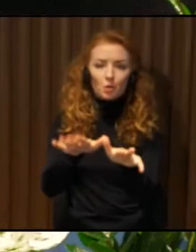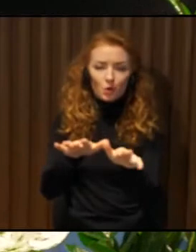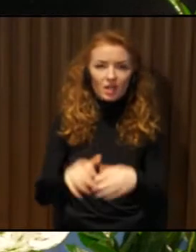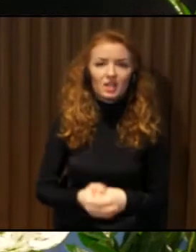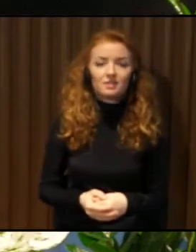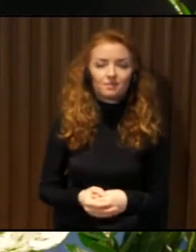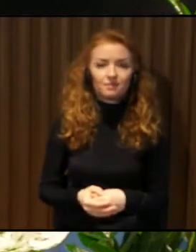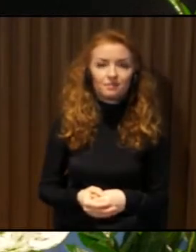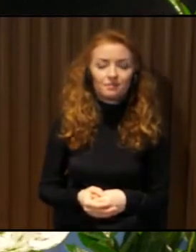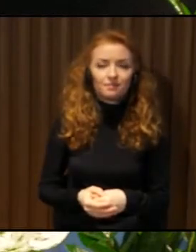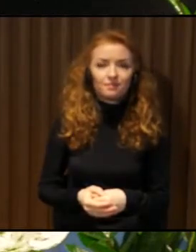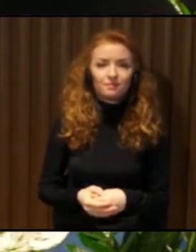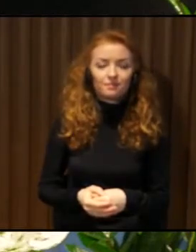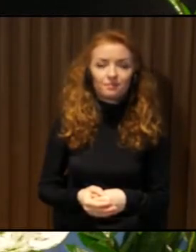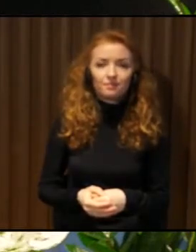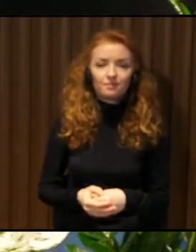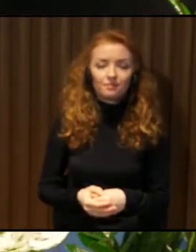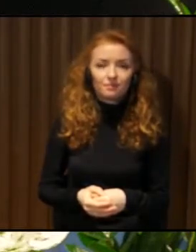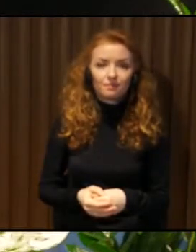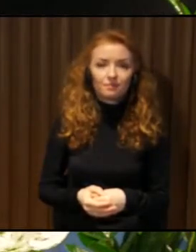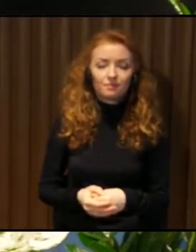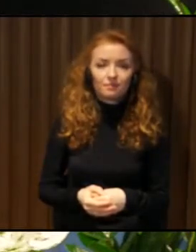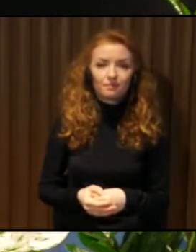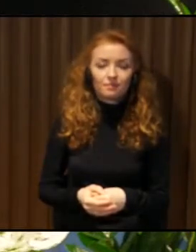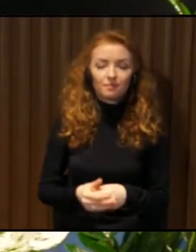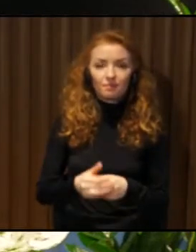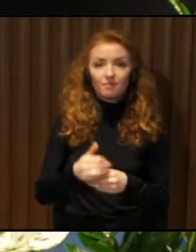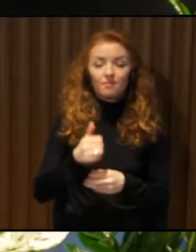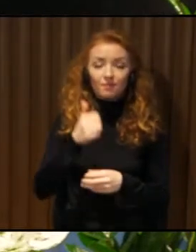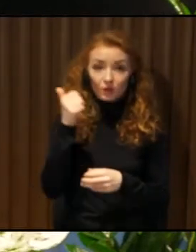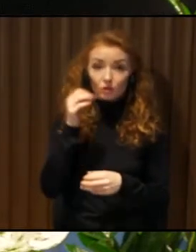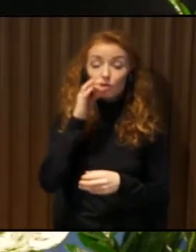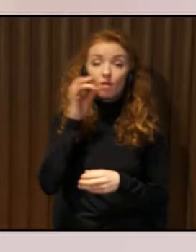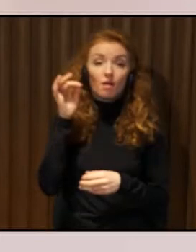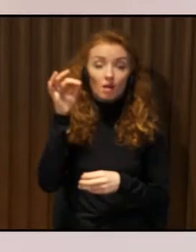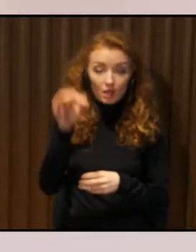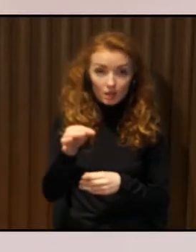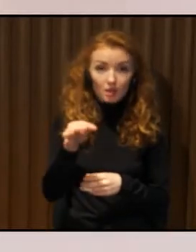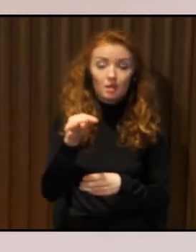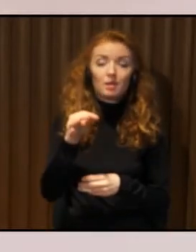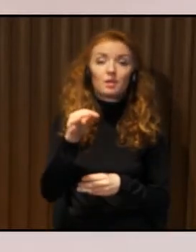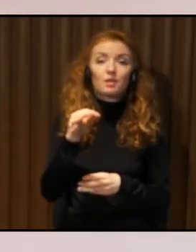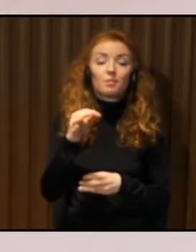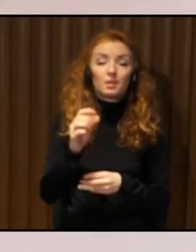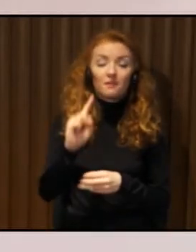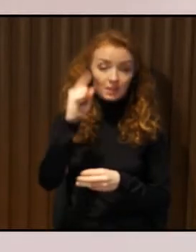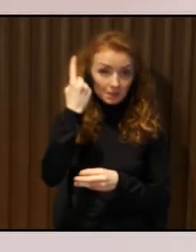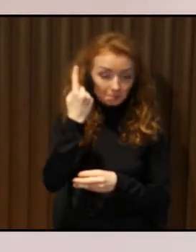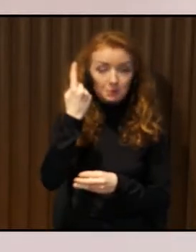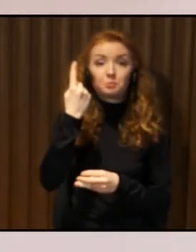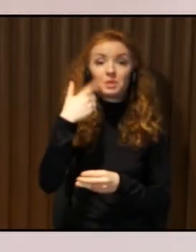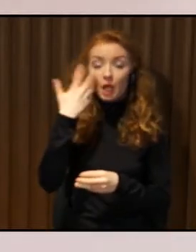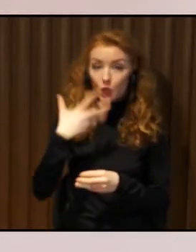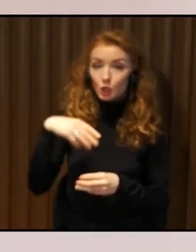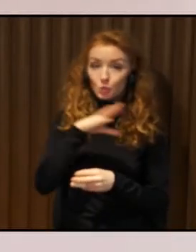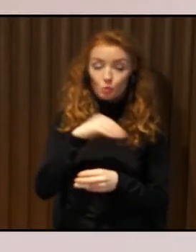taxpayers' money? Well, first of all, I will say that when we have a customer that doesn't want to be